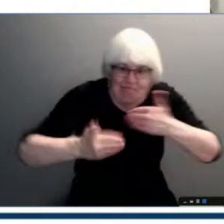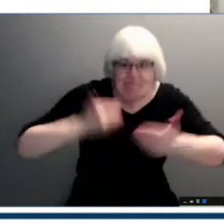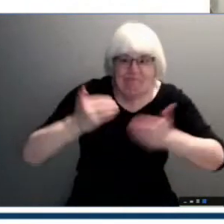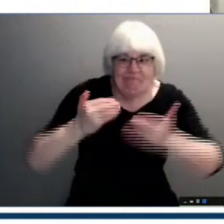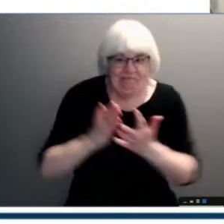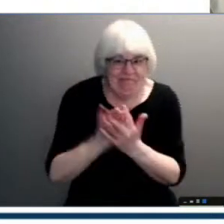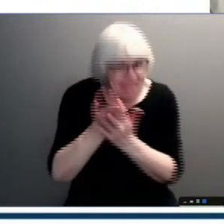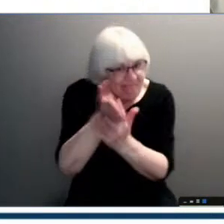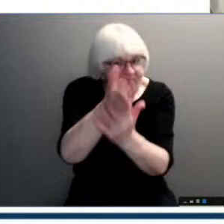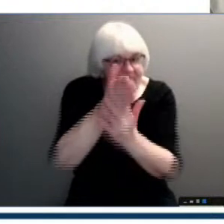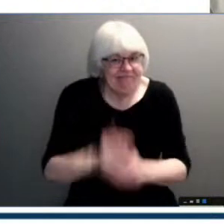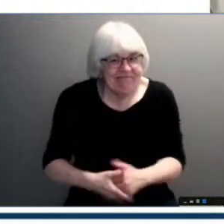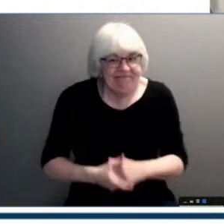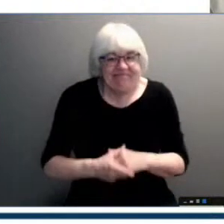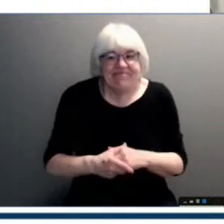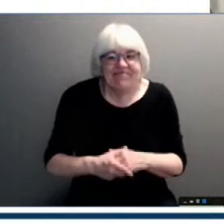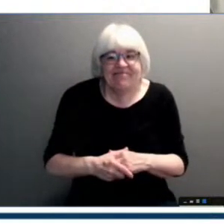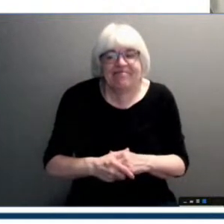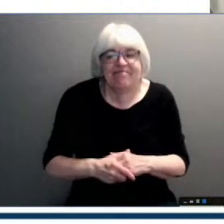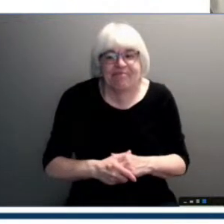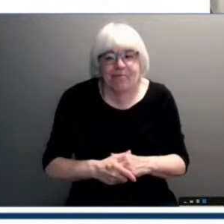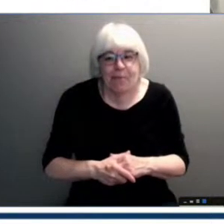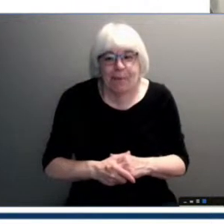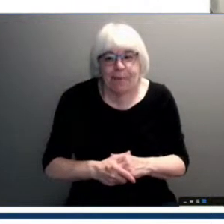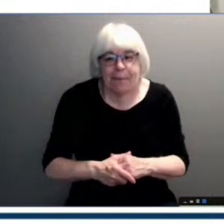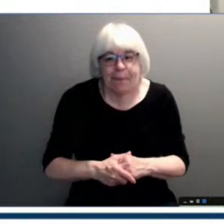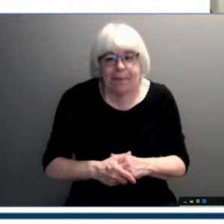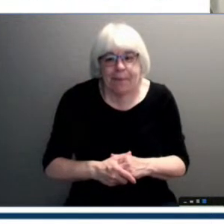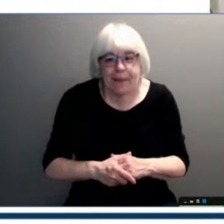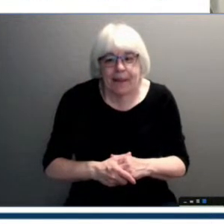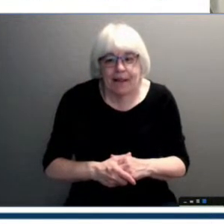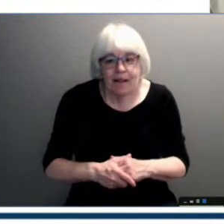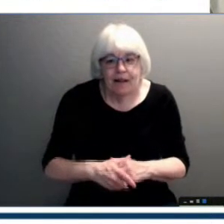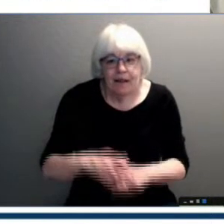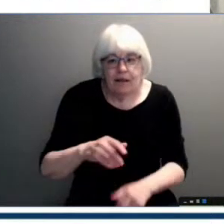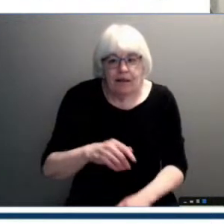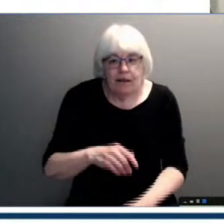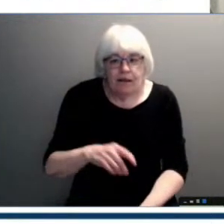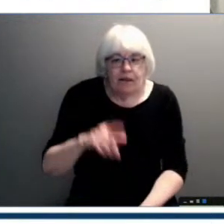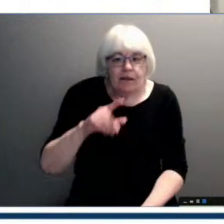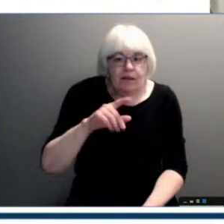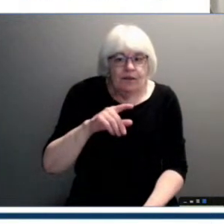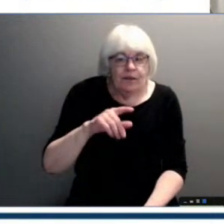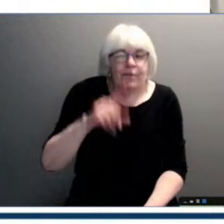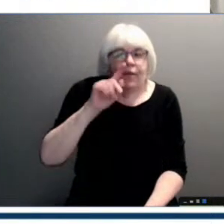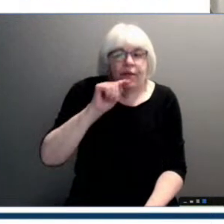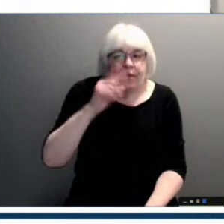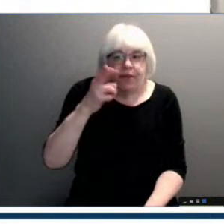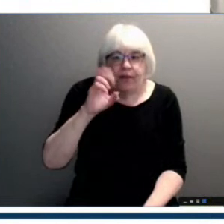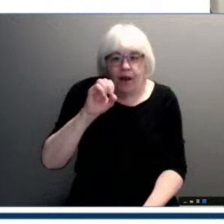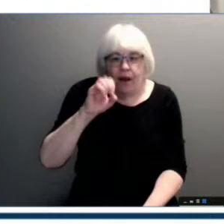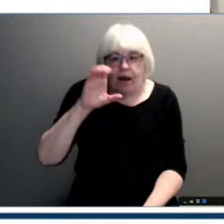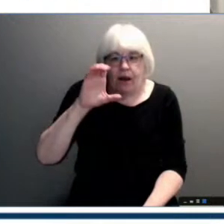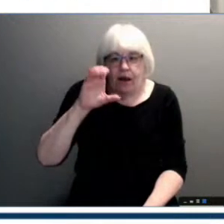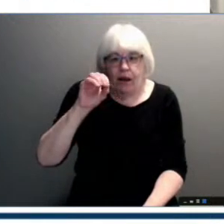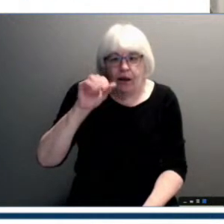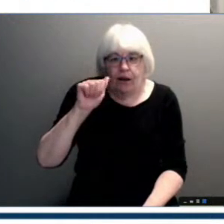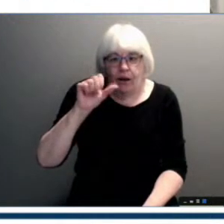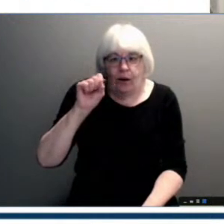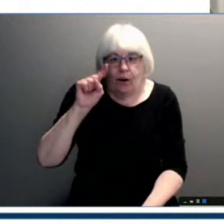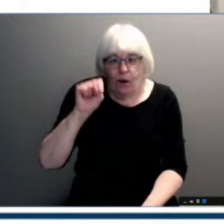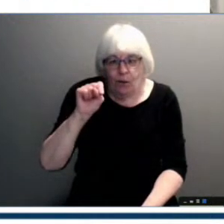Lindsay. Thank you very much. Dr. Strang, what is your advice for Nova Scotians who are planning travel within Canada for the